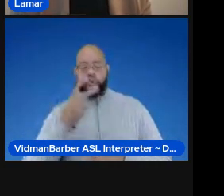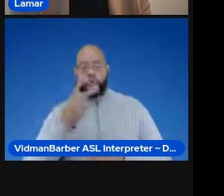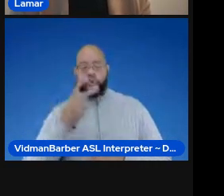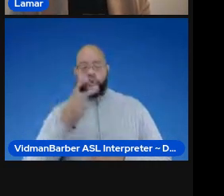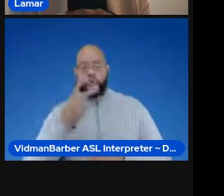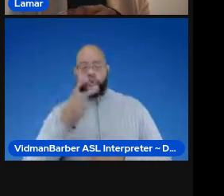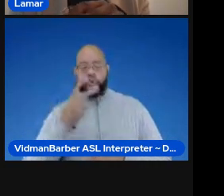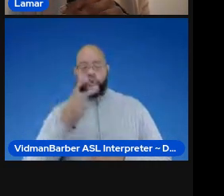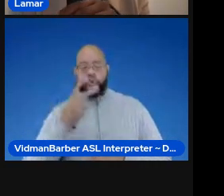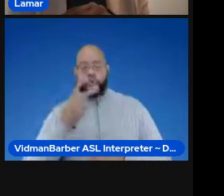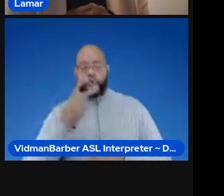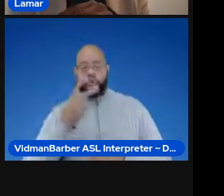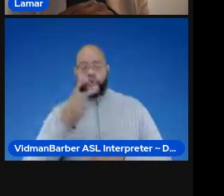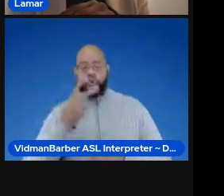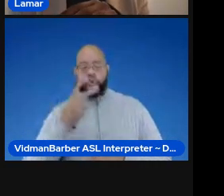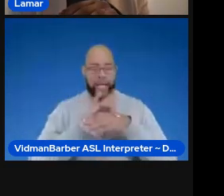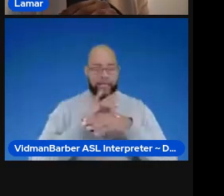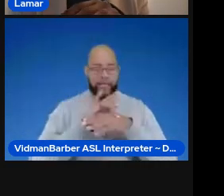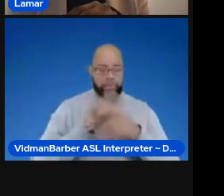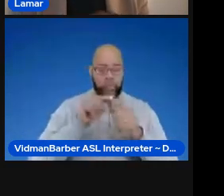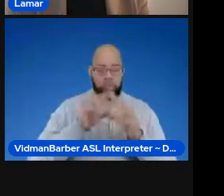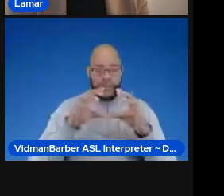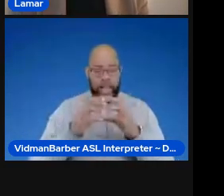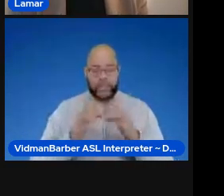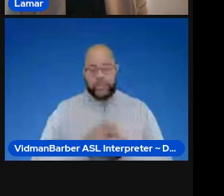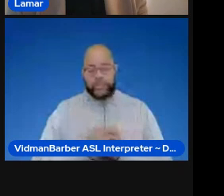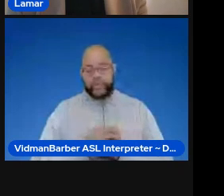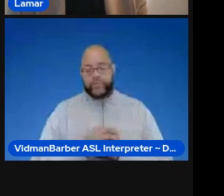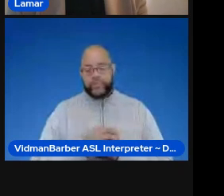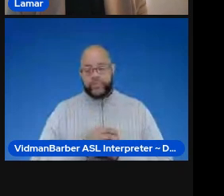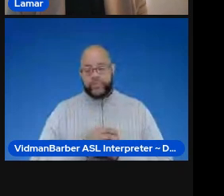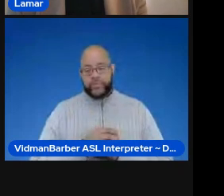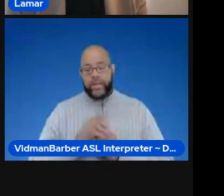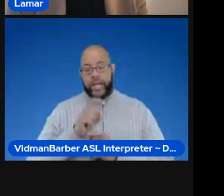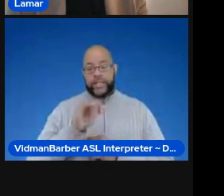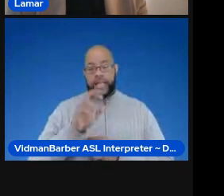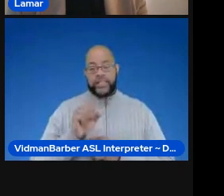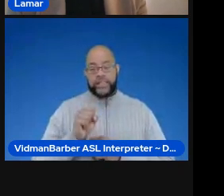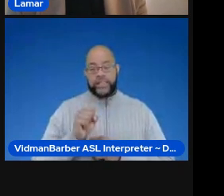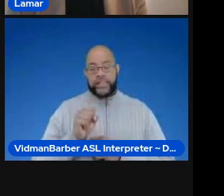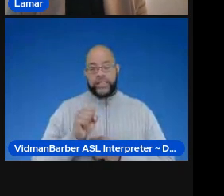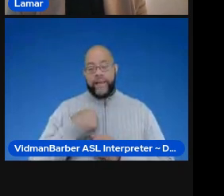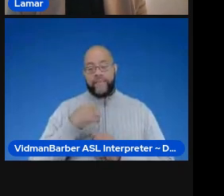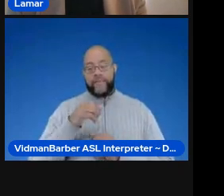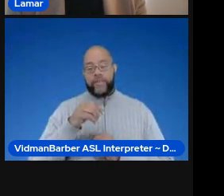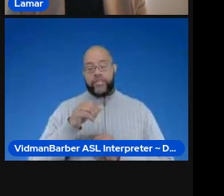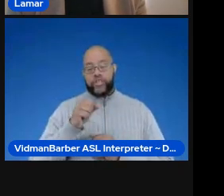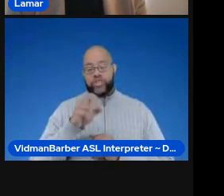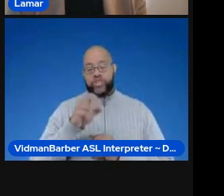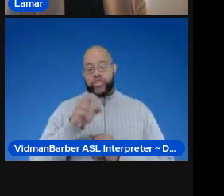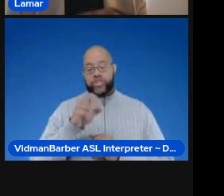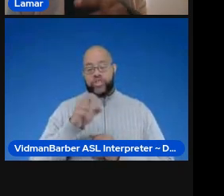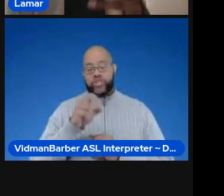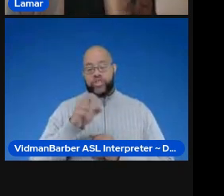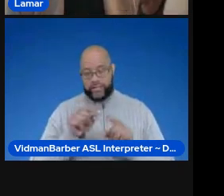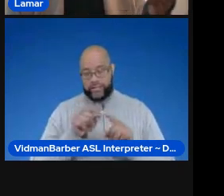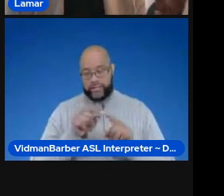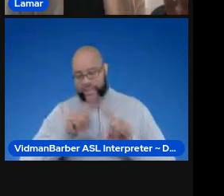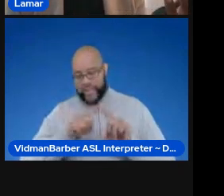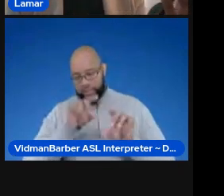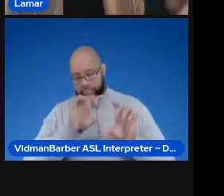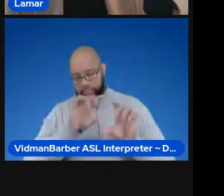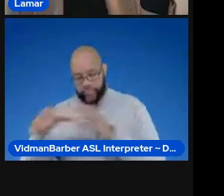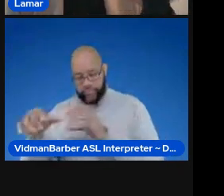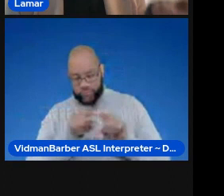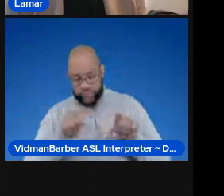to these cells, right? Where on the x-axis we have our strains, wild type, mutant, and the overexpression. And on